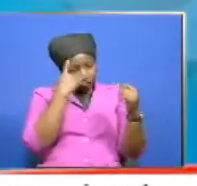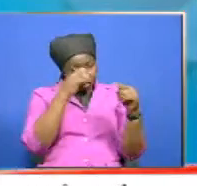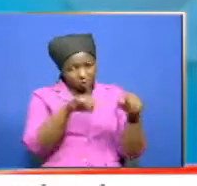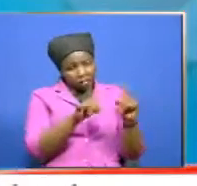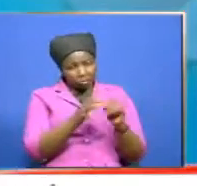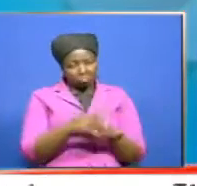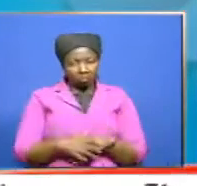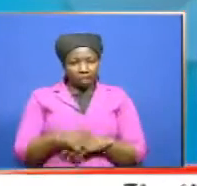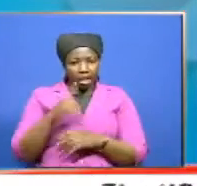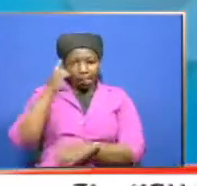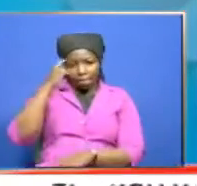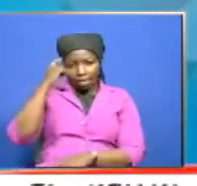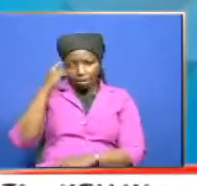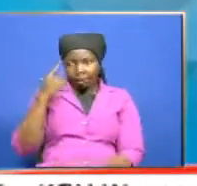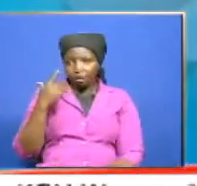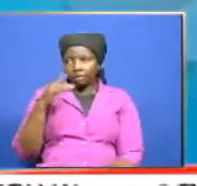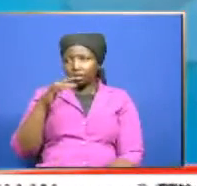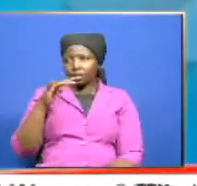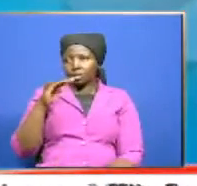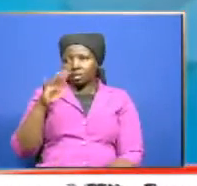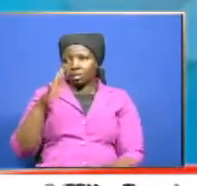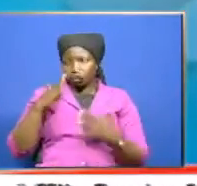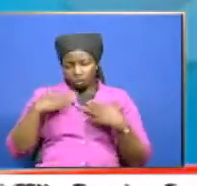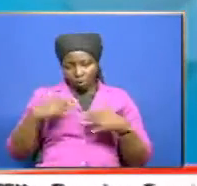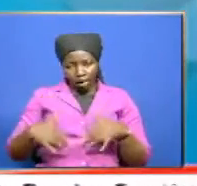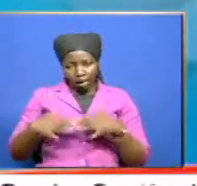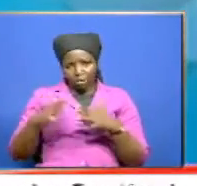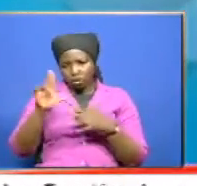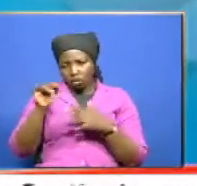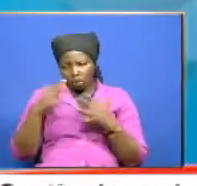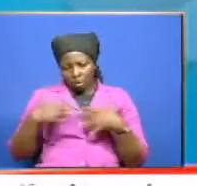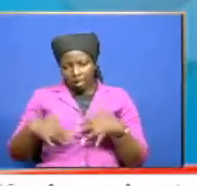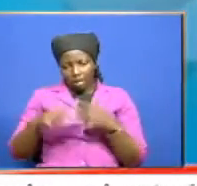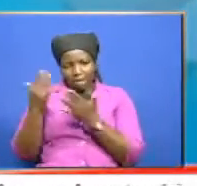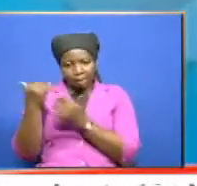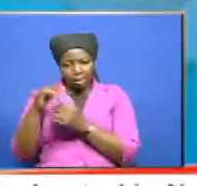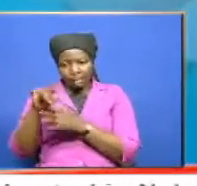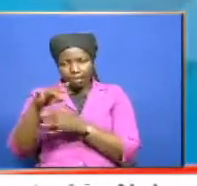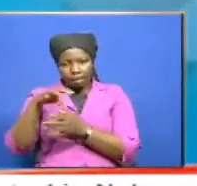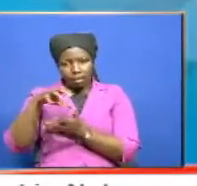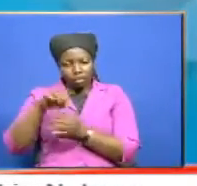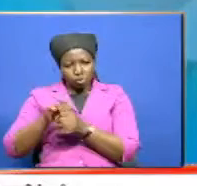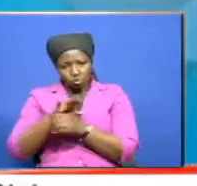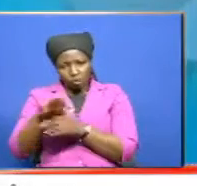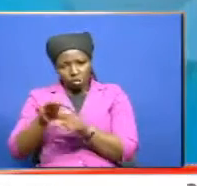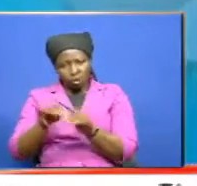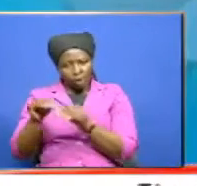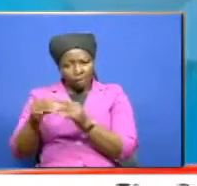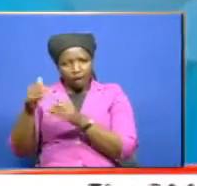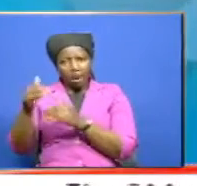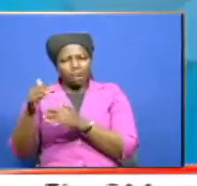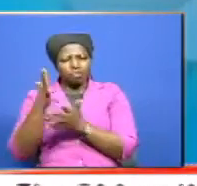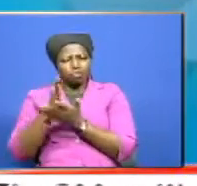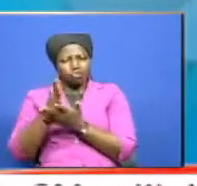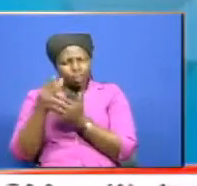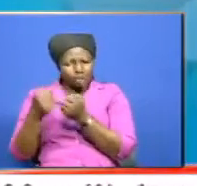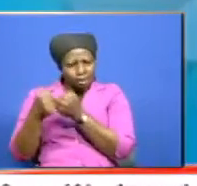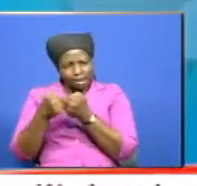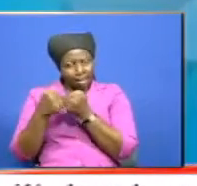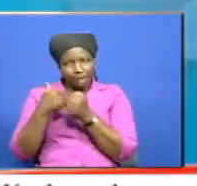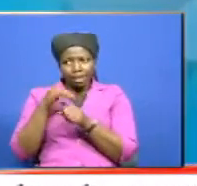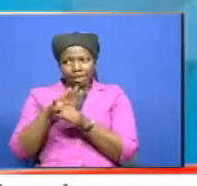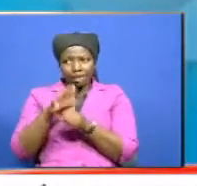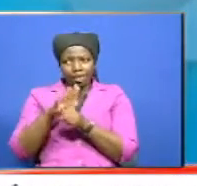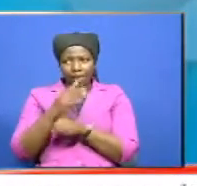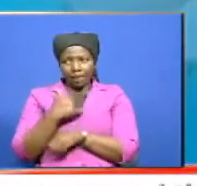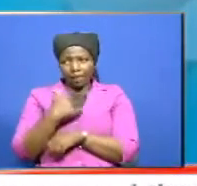one expected us to be faced in this particular situation going forward. And obviously it's been very, very challenging because